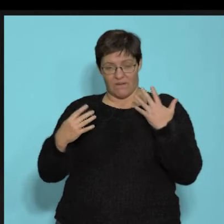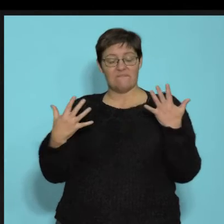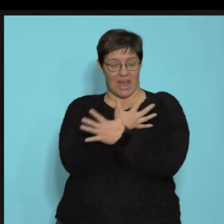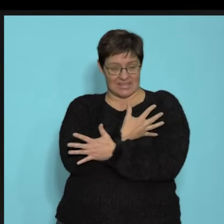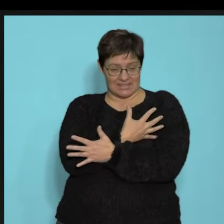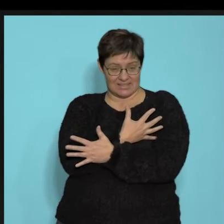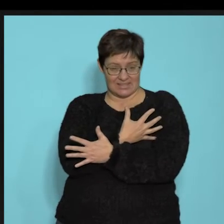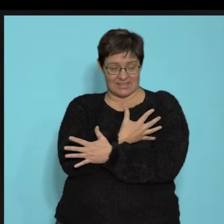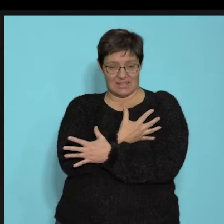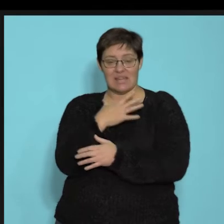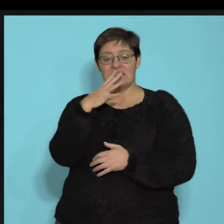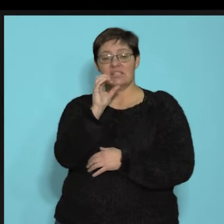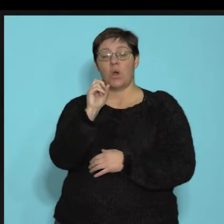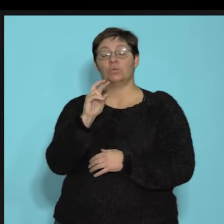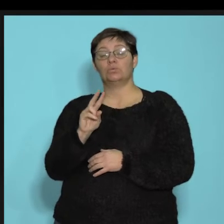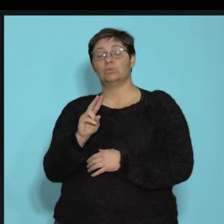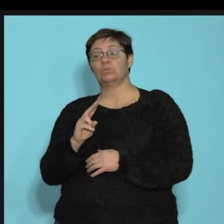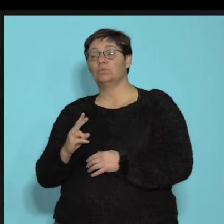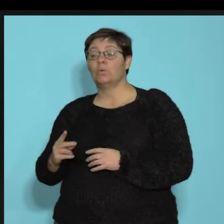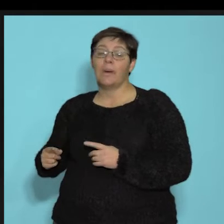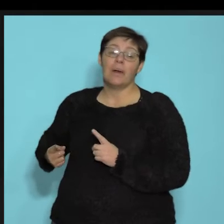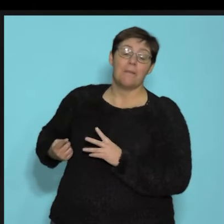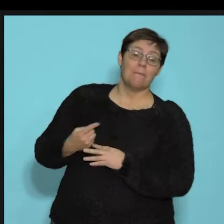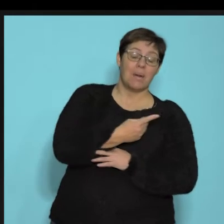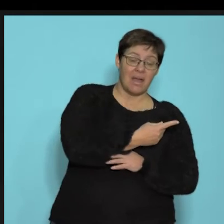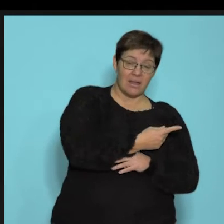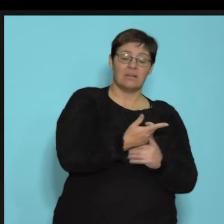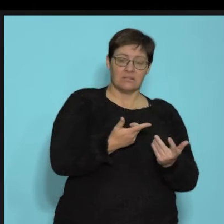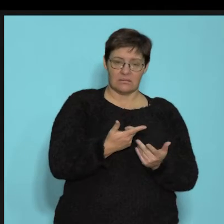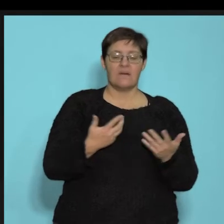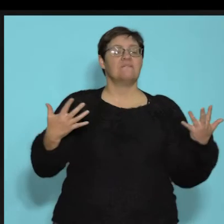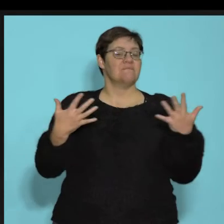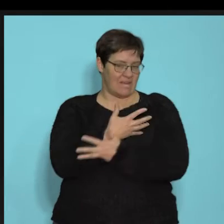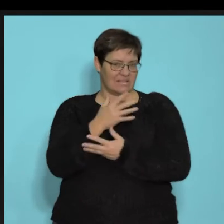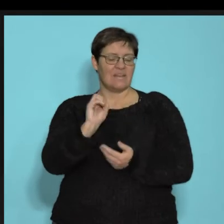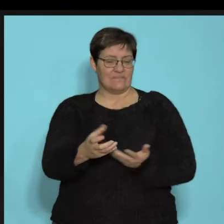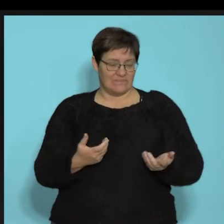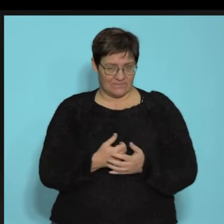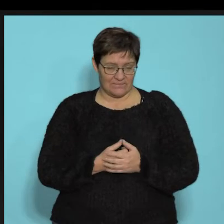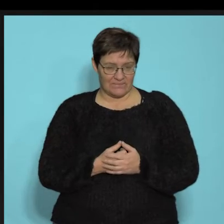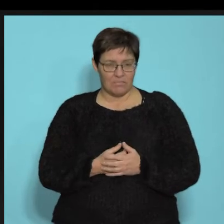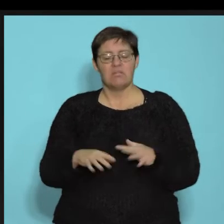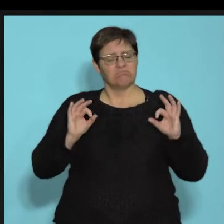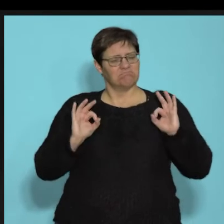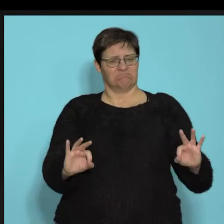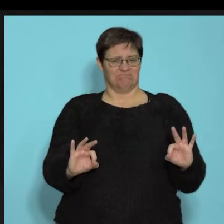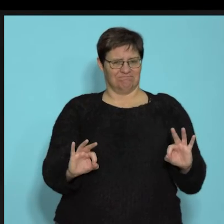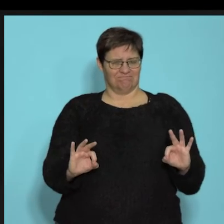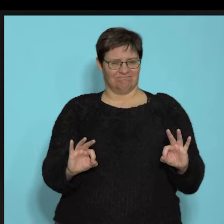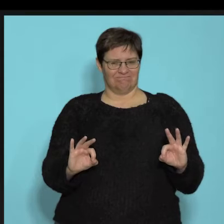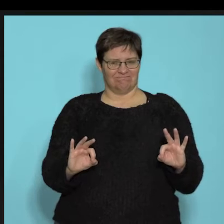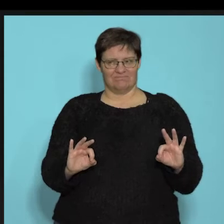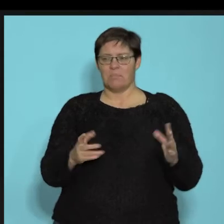takes very quickly, but carbon dioxide carrying back in also takes quickly. Guys, efficient. What